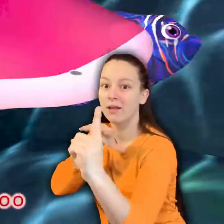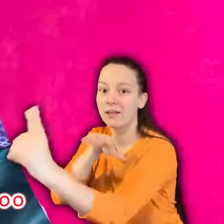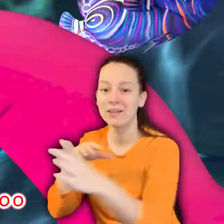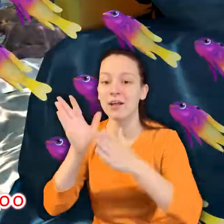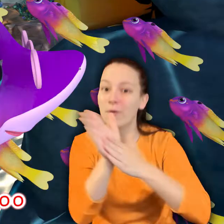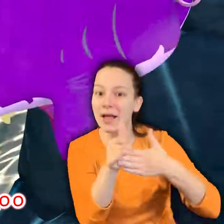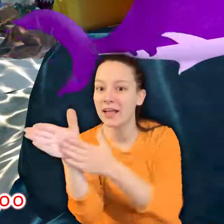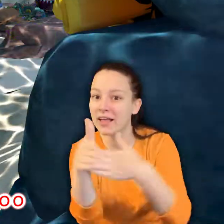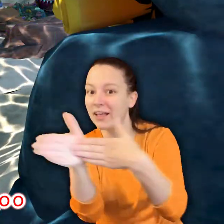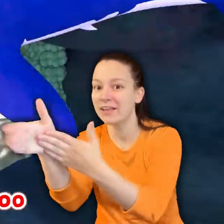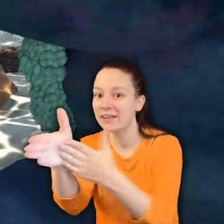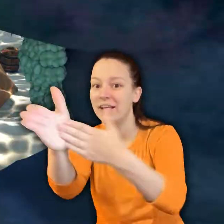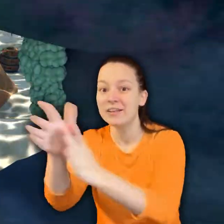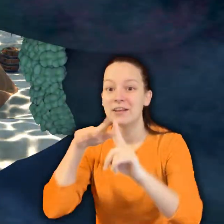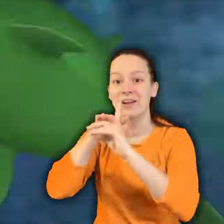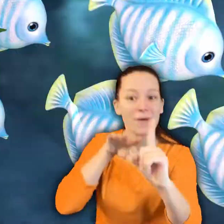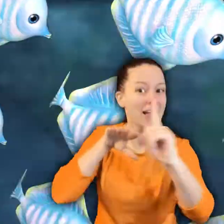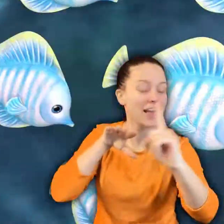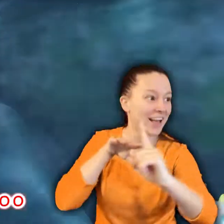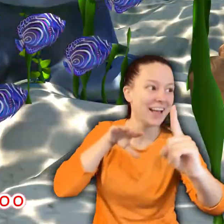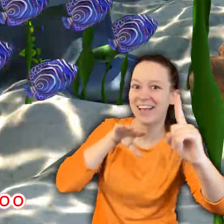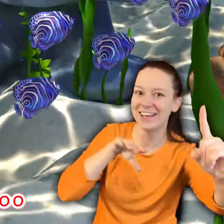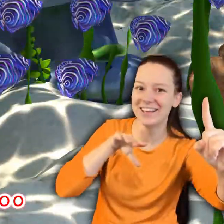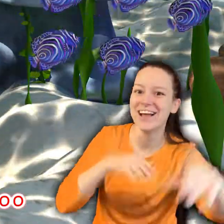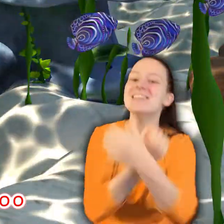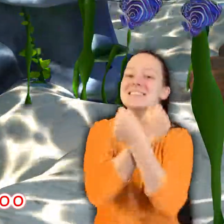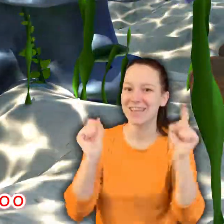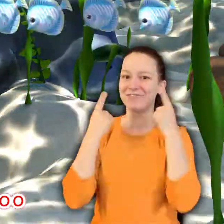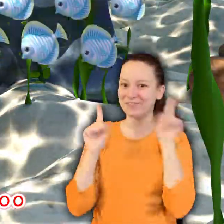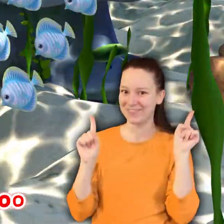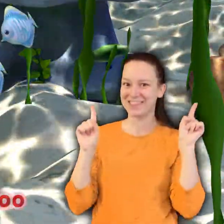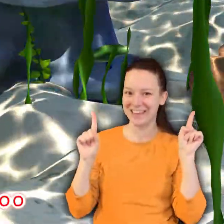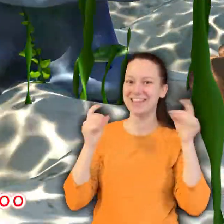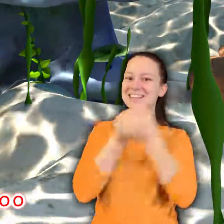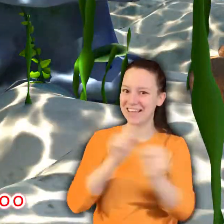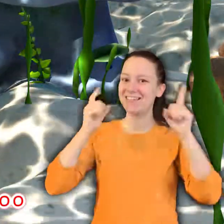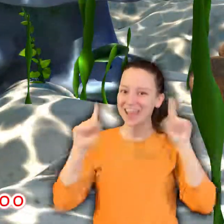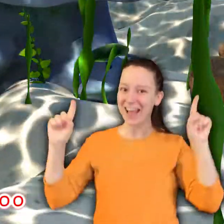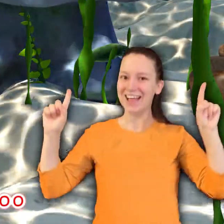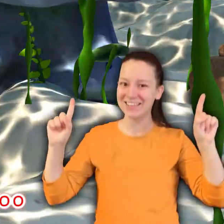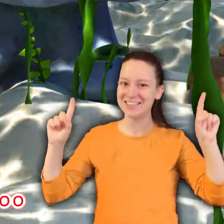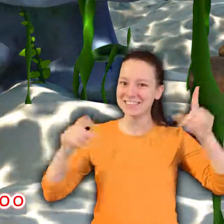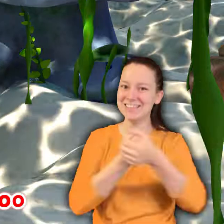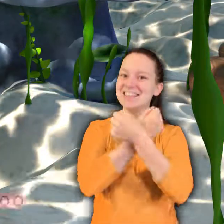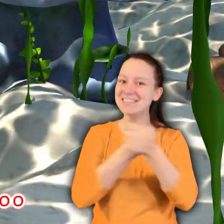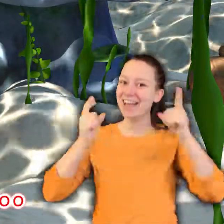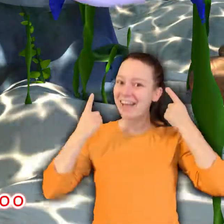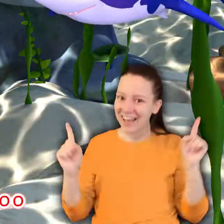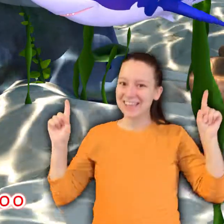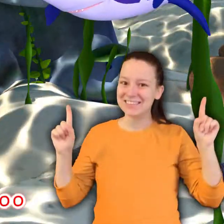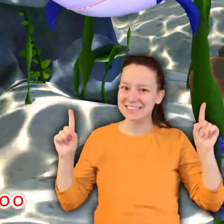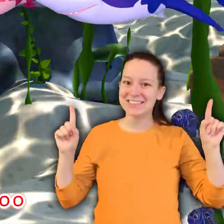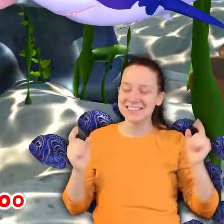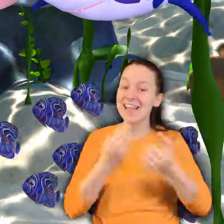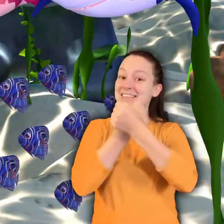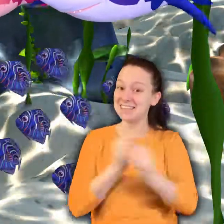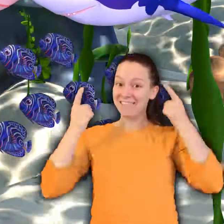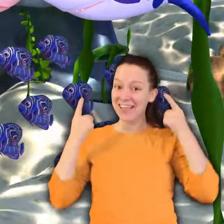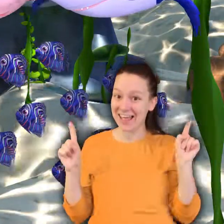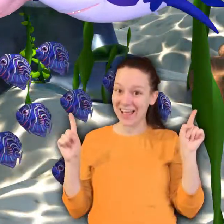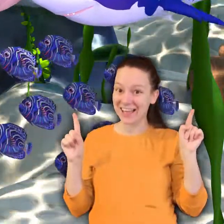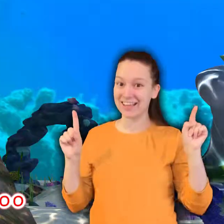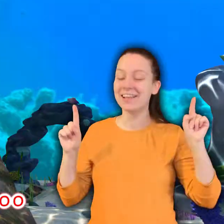Run away. Run away. Safe at last. Safe at last. Safe at last. Safe at